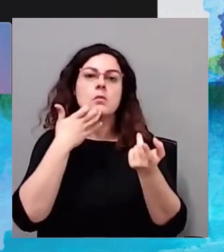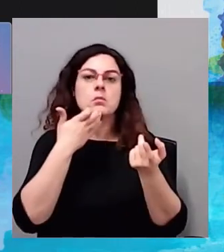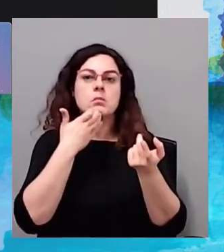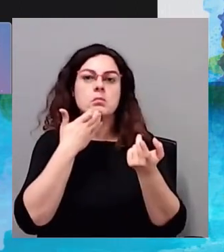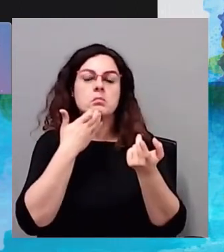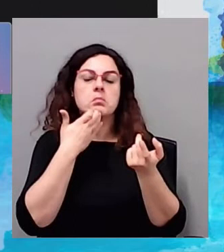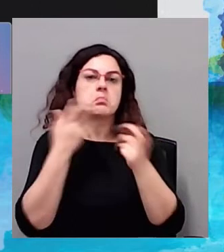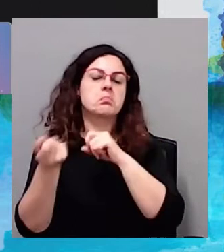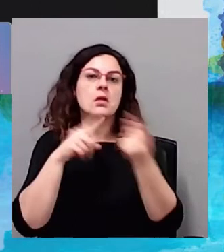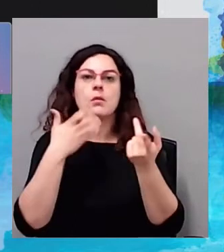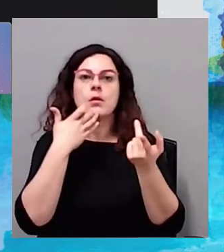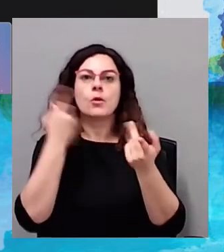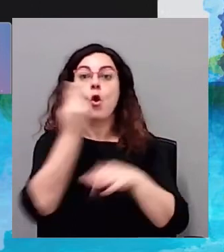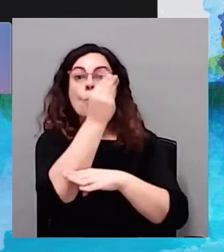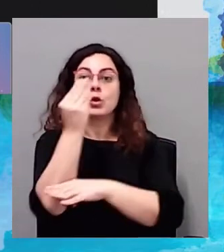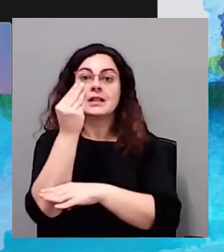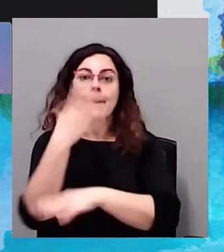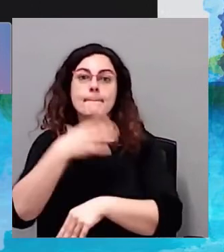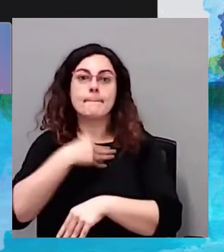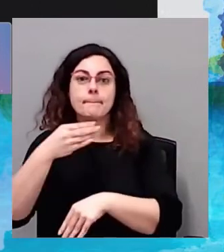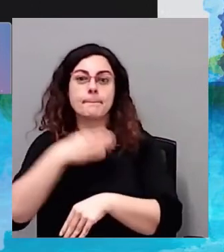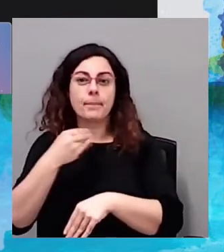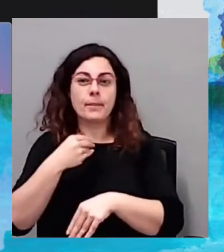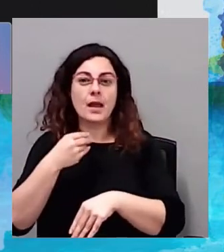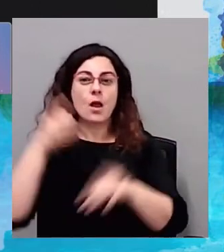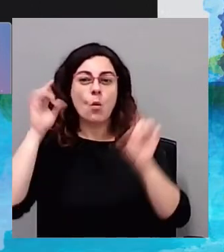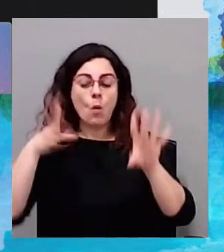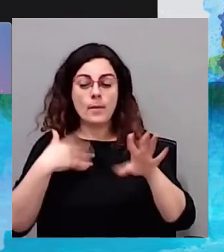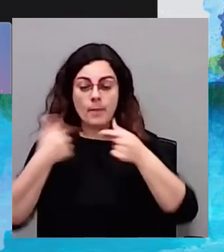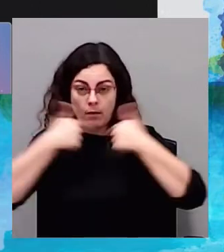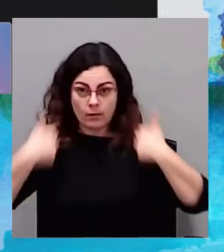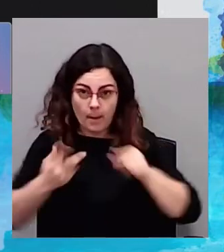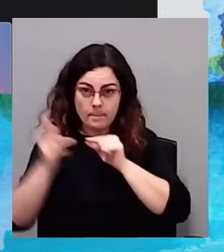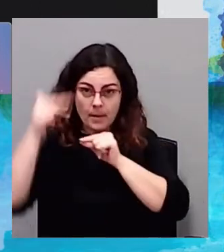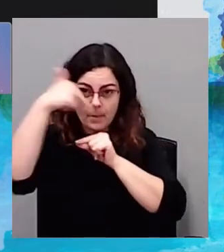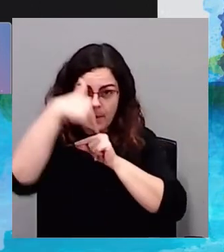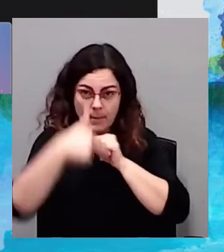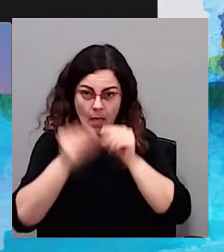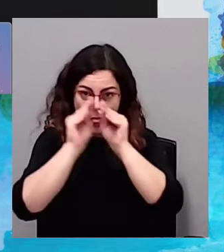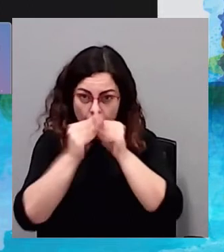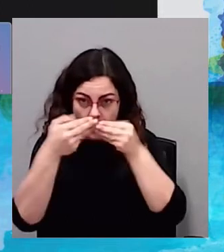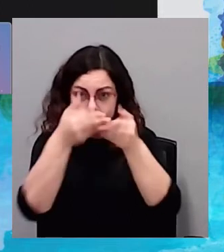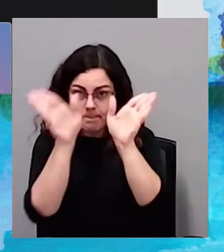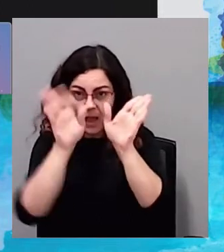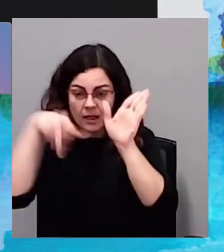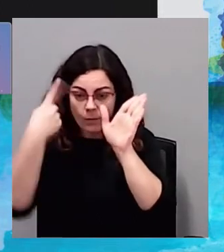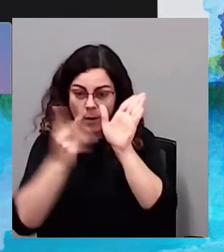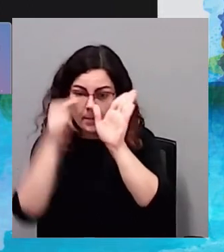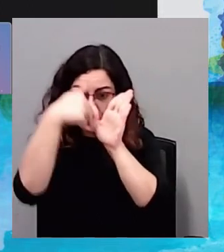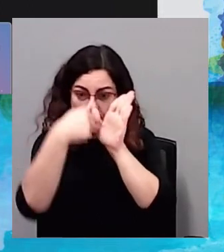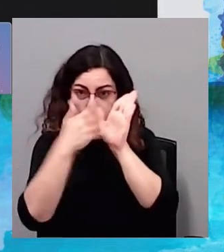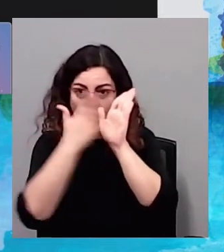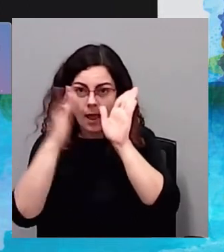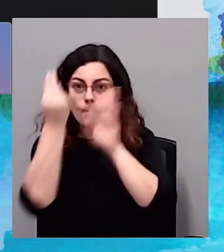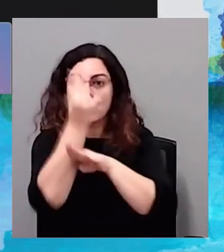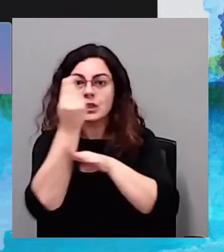analogies, maybe analogies of paper dolls, for example, where you open